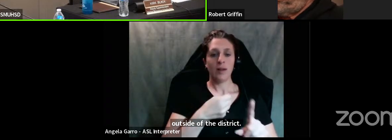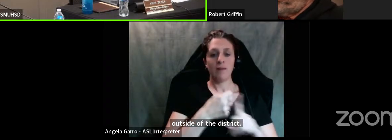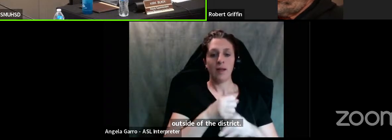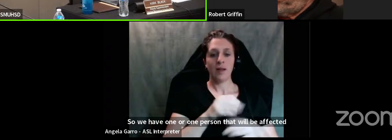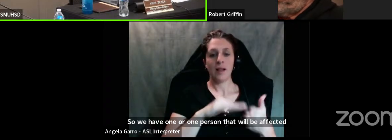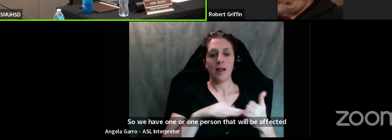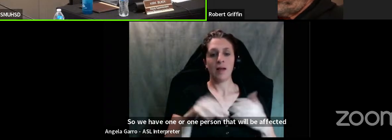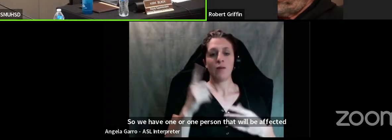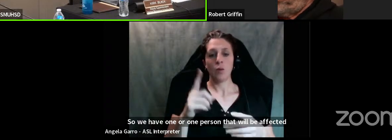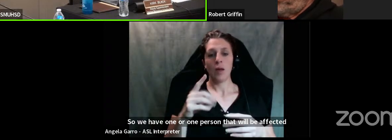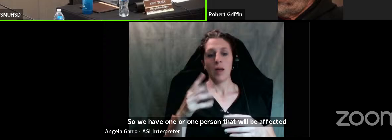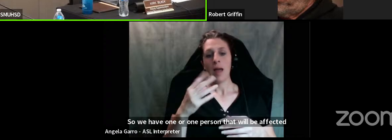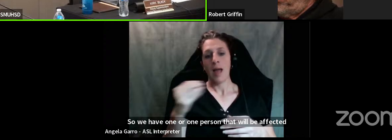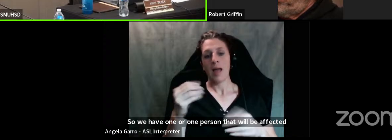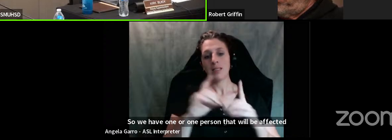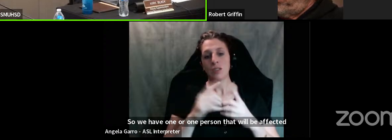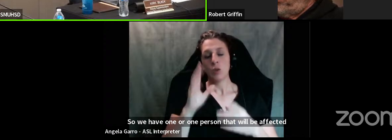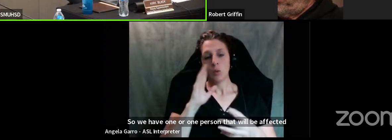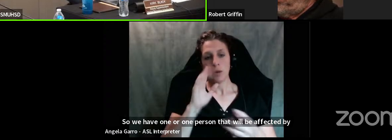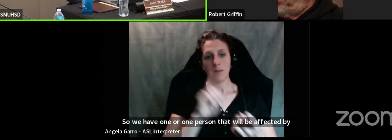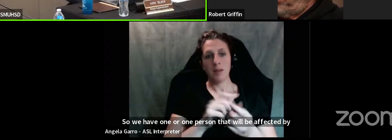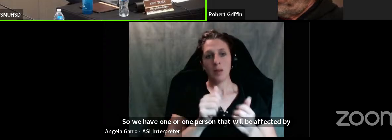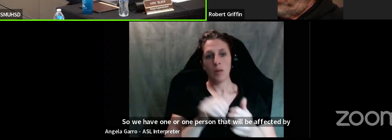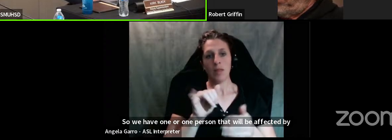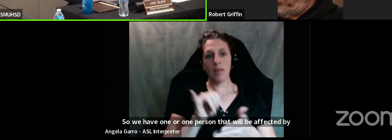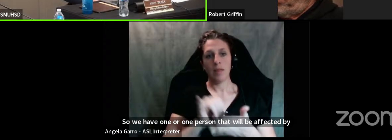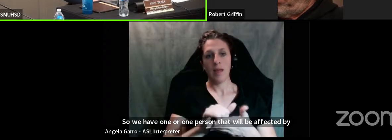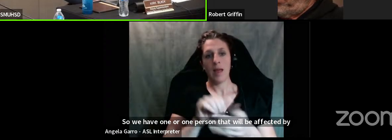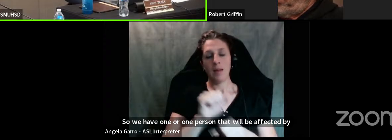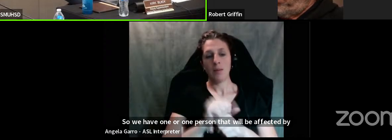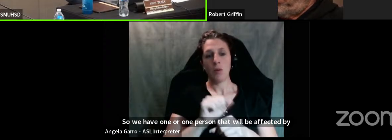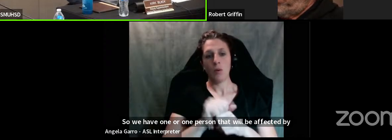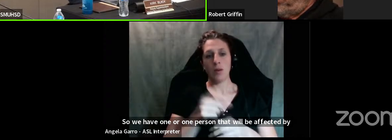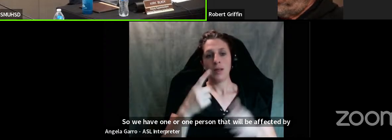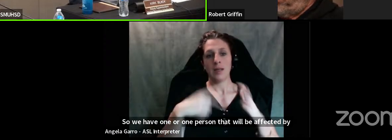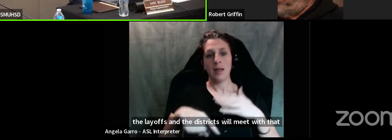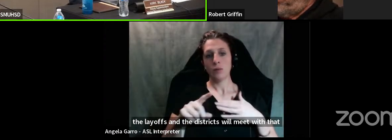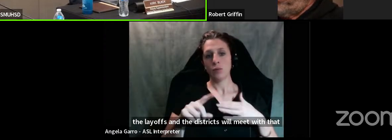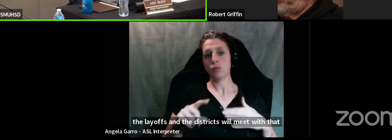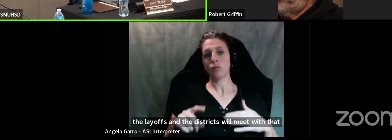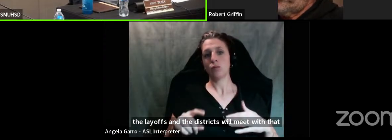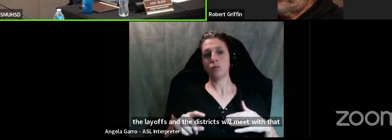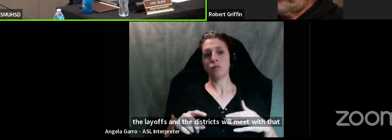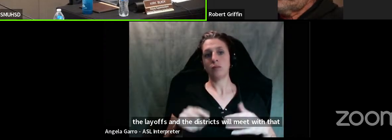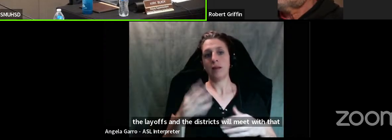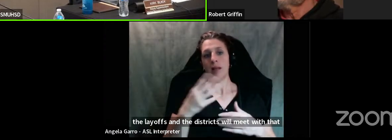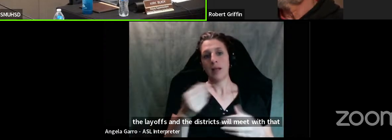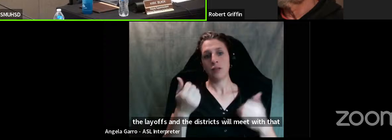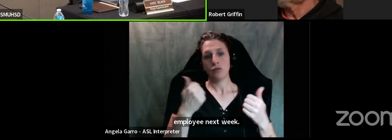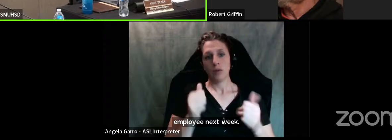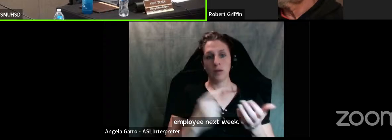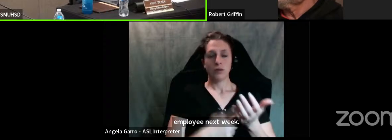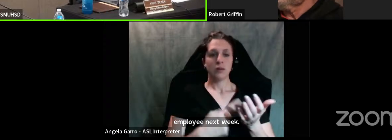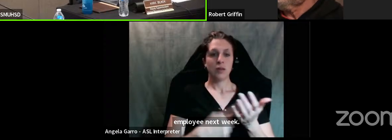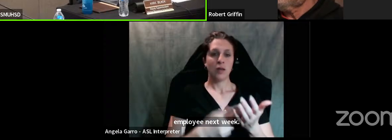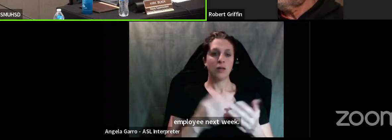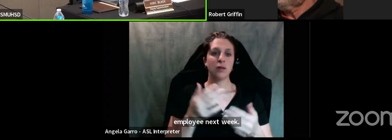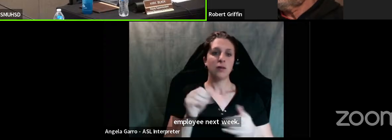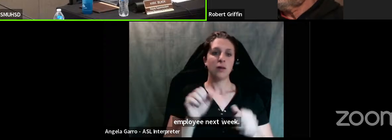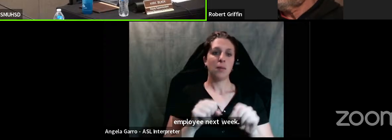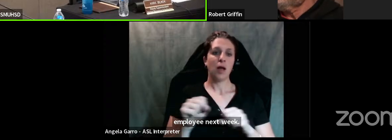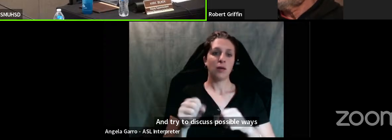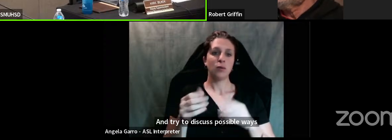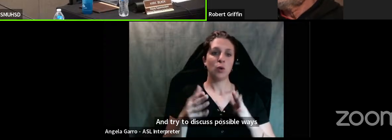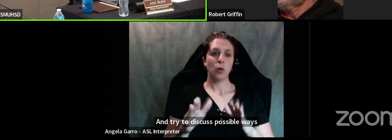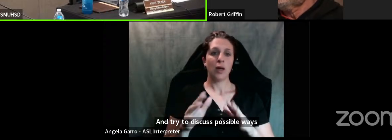and the district will meet with that employee next week and try to discuss possible ways for her to continue